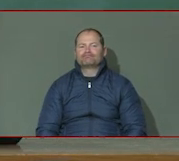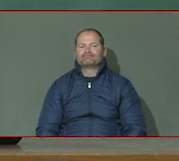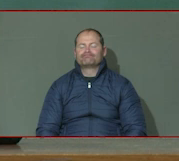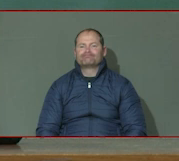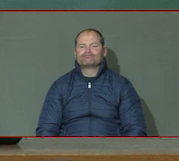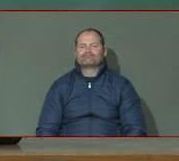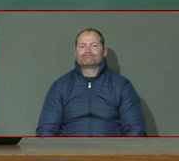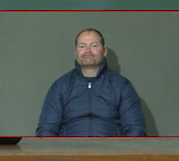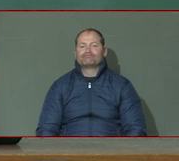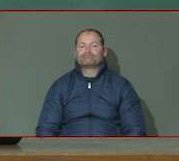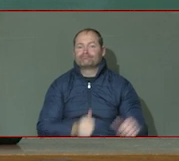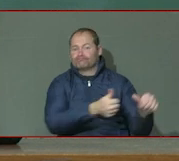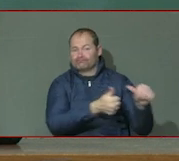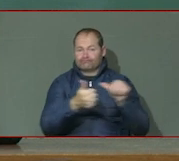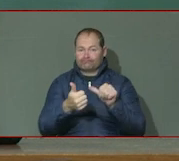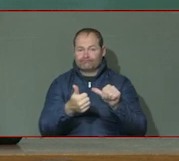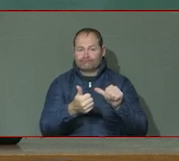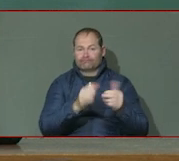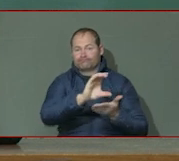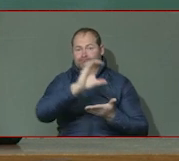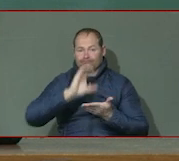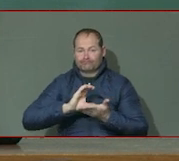Is that a good return?